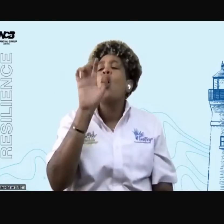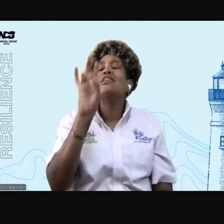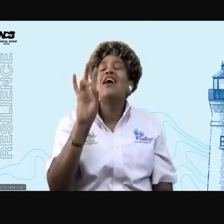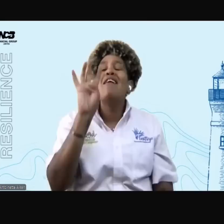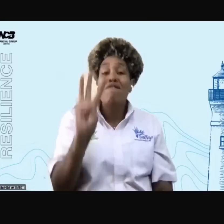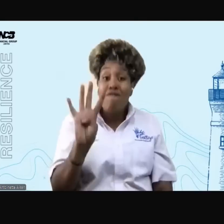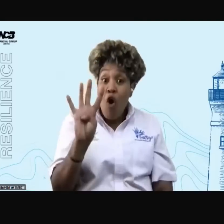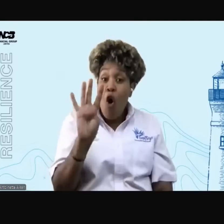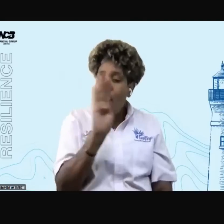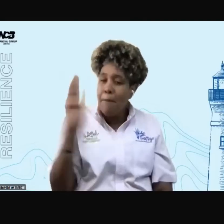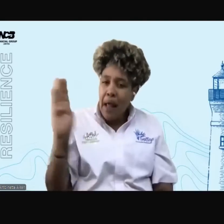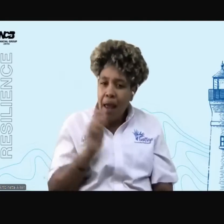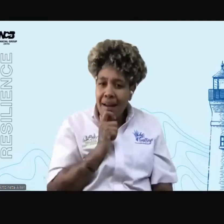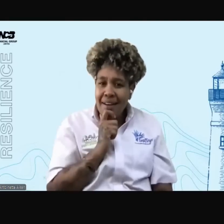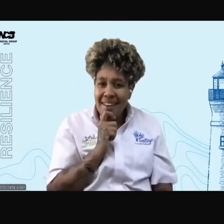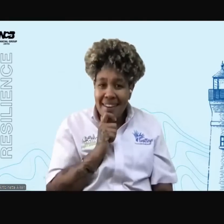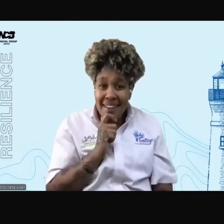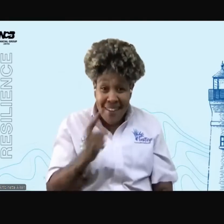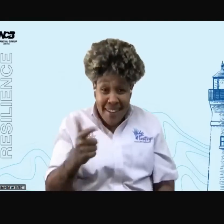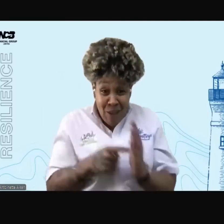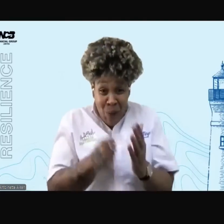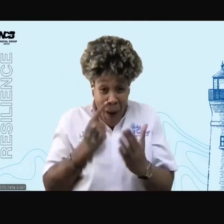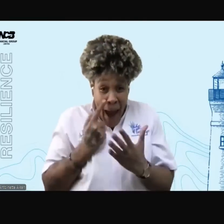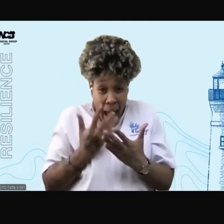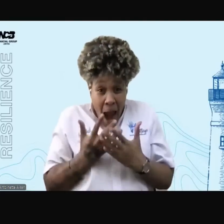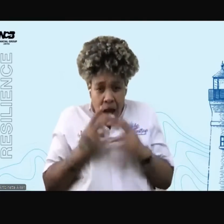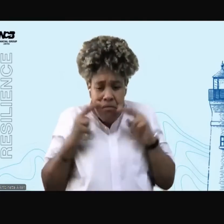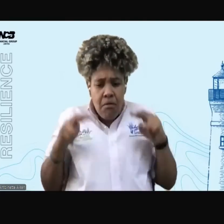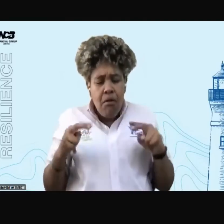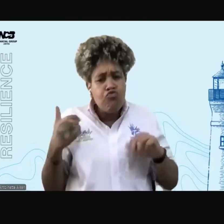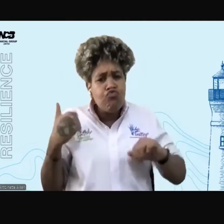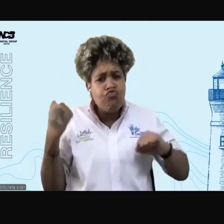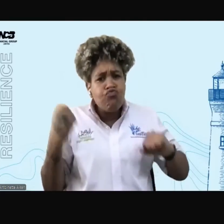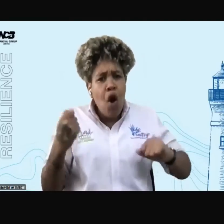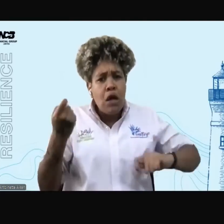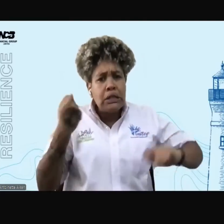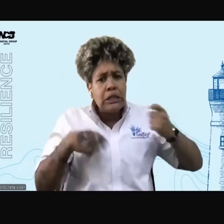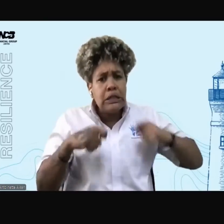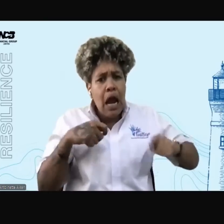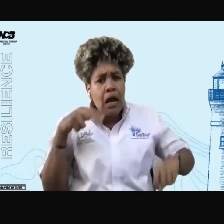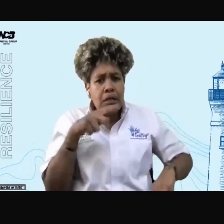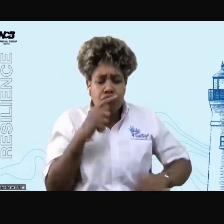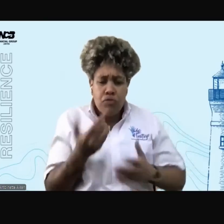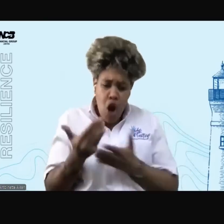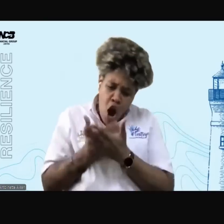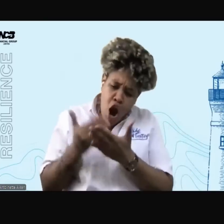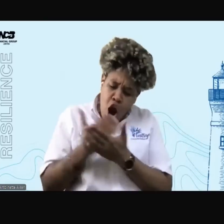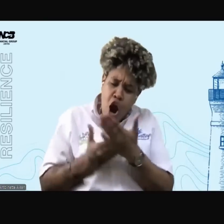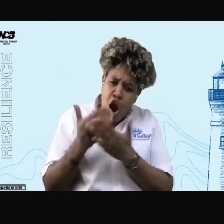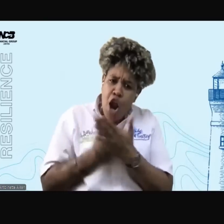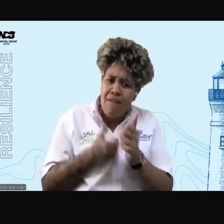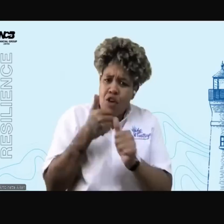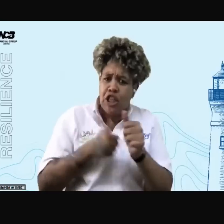$174 billion. Is that the evidence of a strong turnaround? Earnings per share. Last